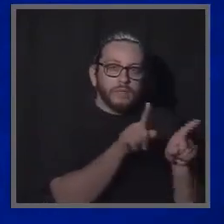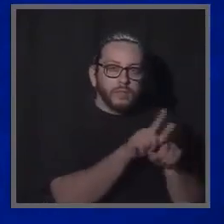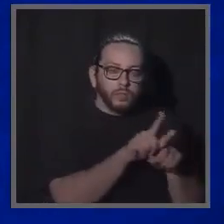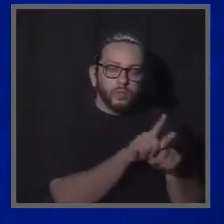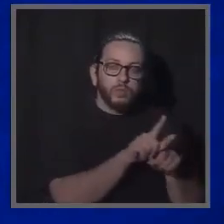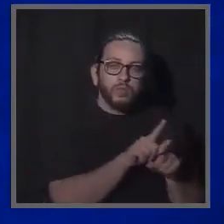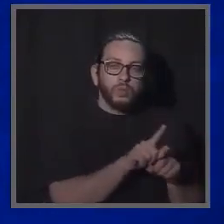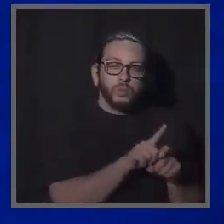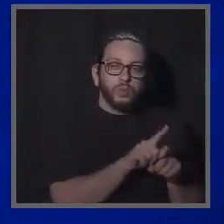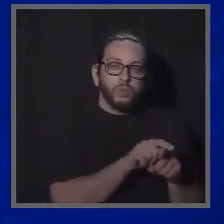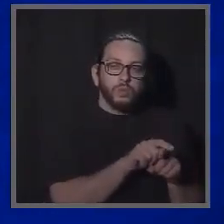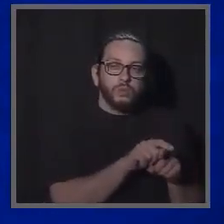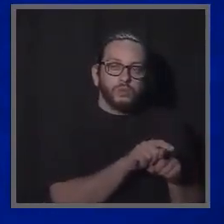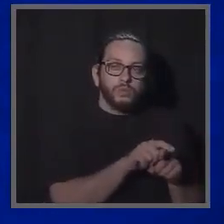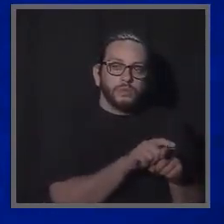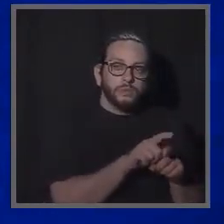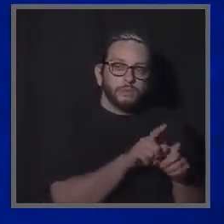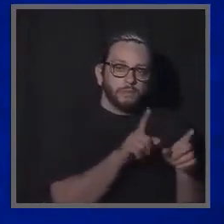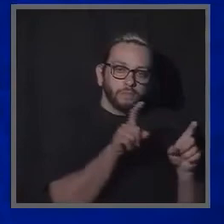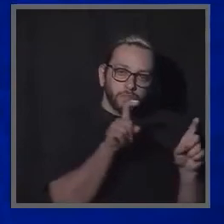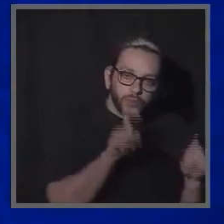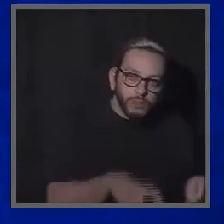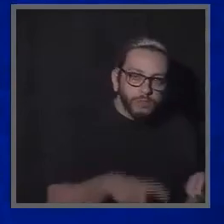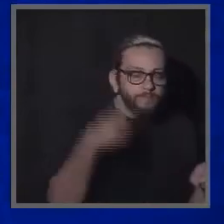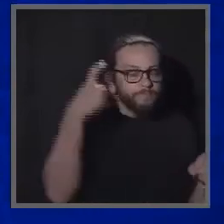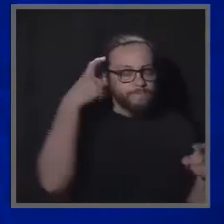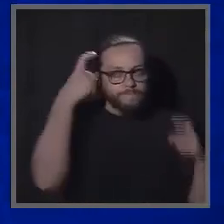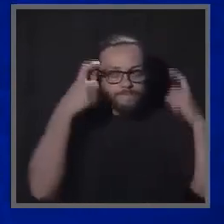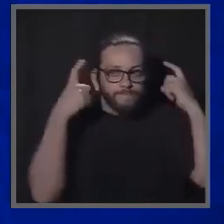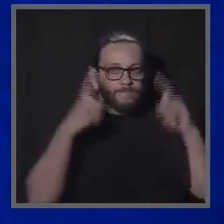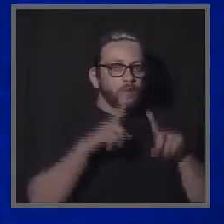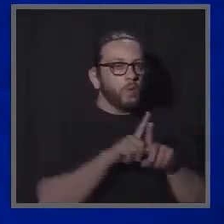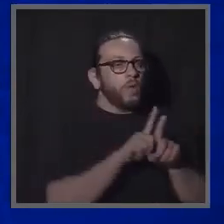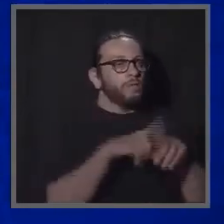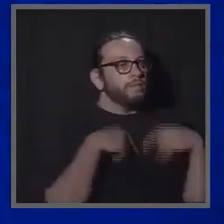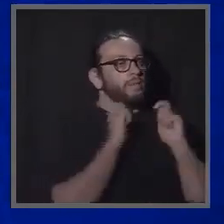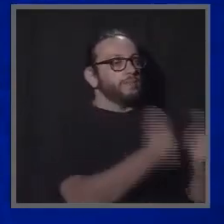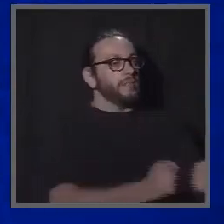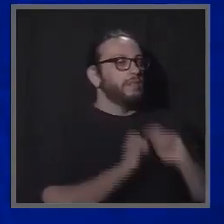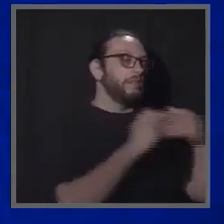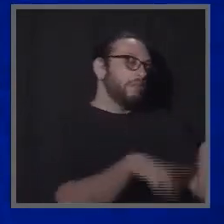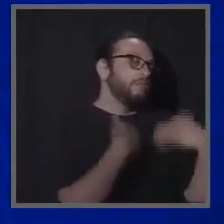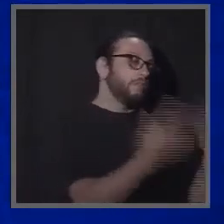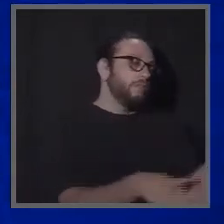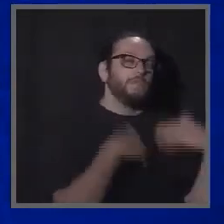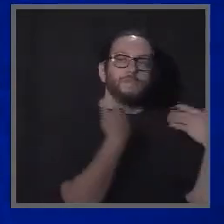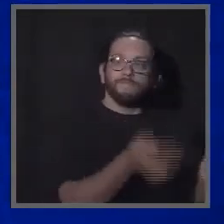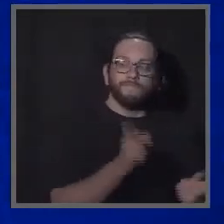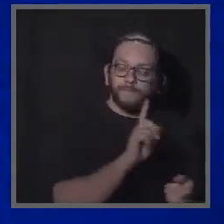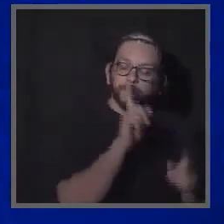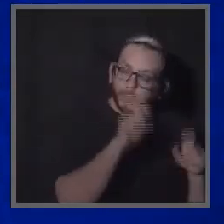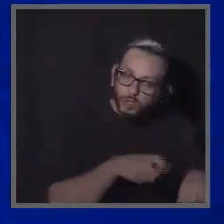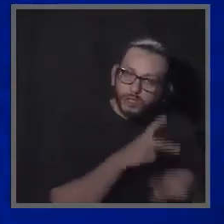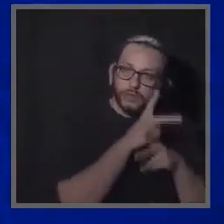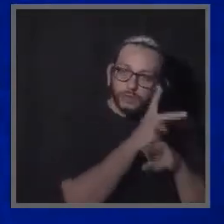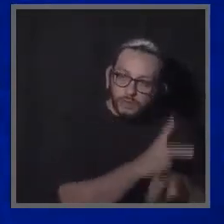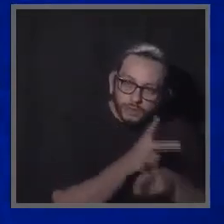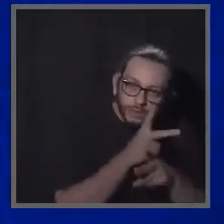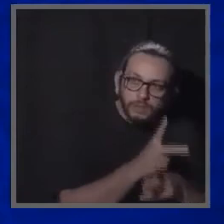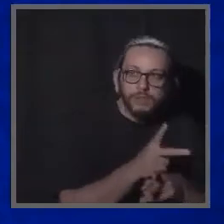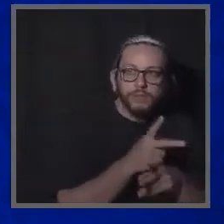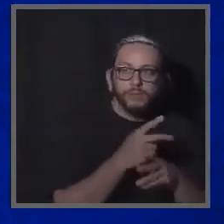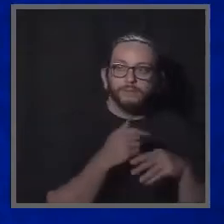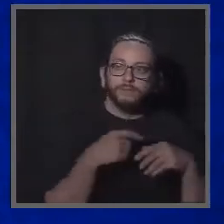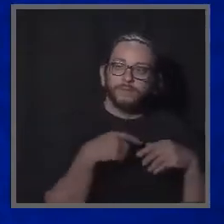over service to caring. And so this will be definitely my